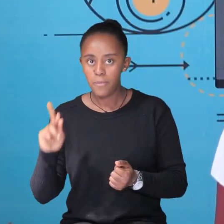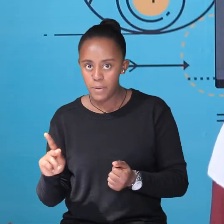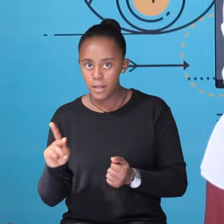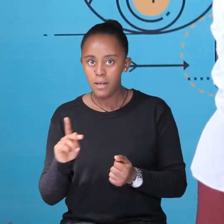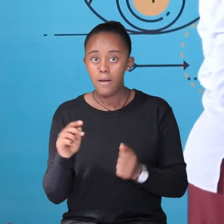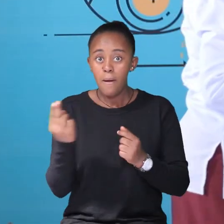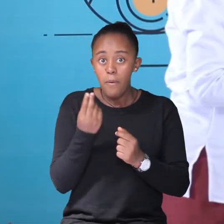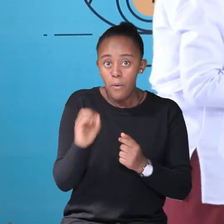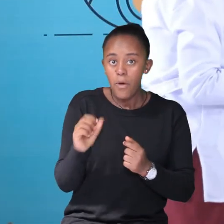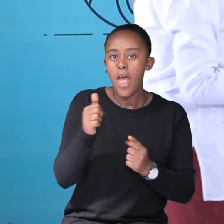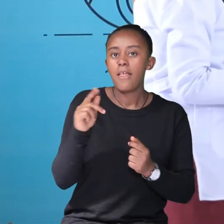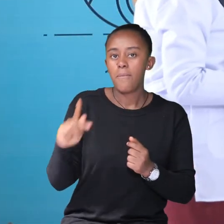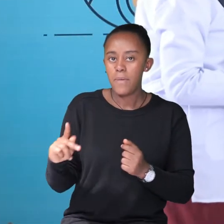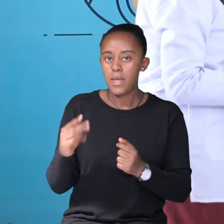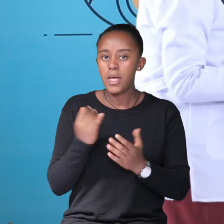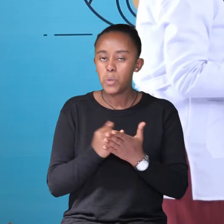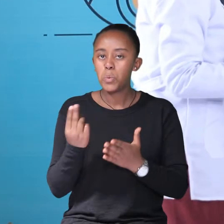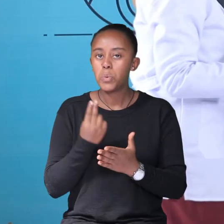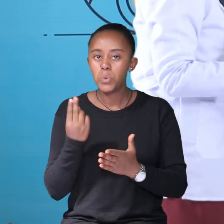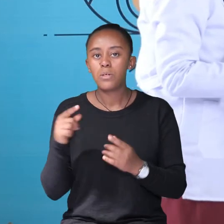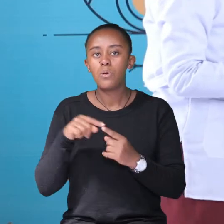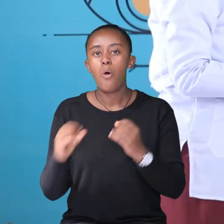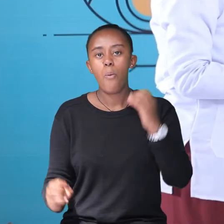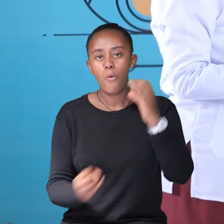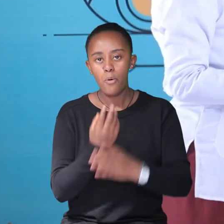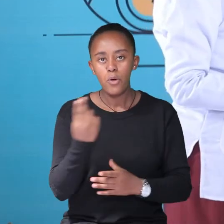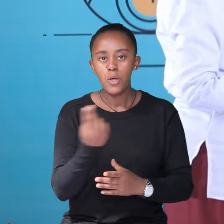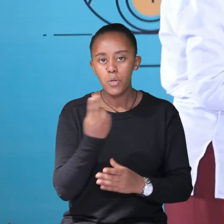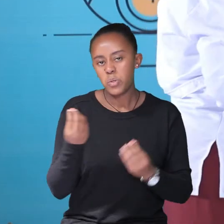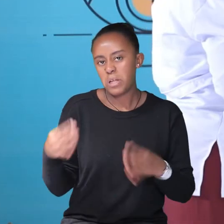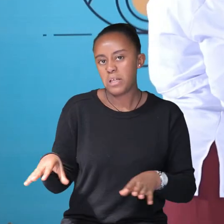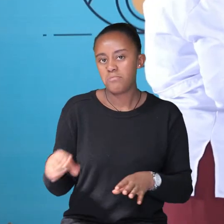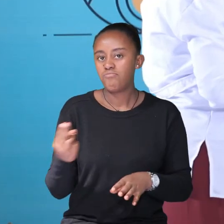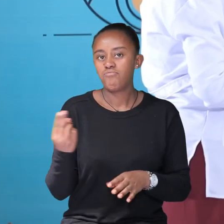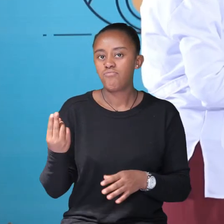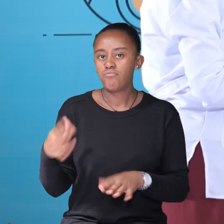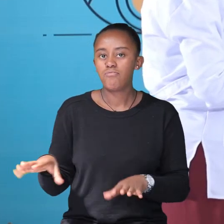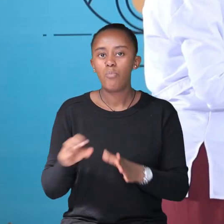main point. It uses ATP to produce useless product.